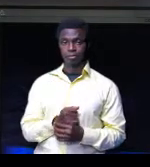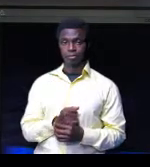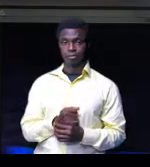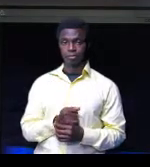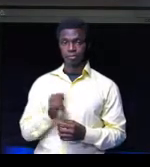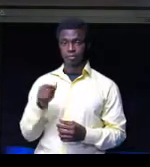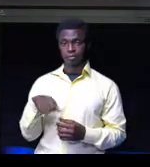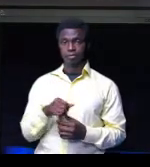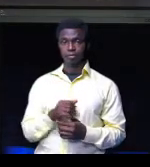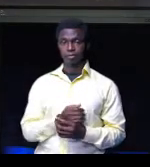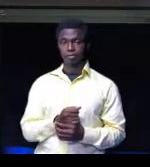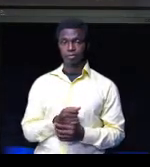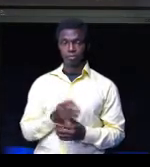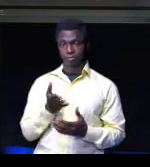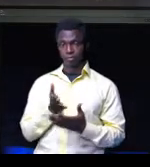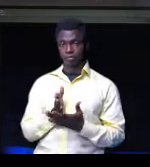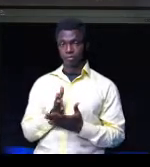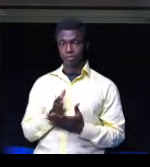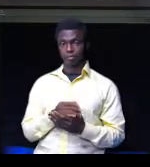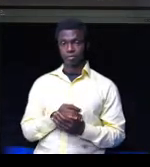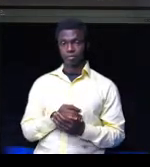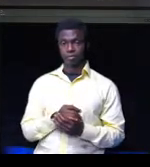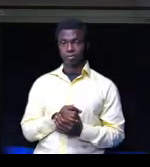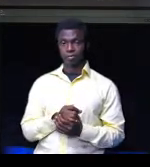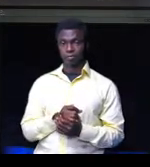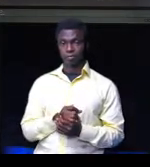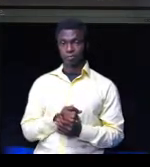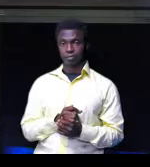T-A-N-G-E-R-I-N-E. Yes, yes, you're correct.